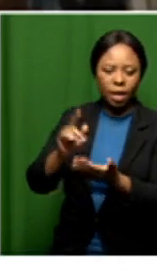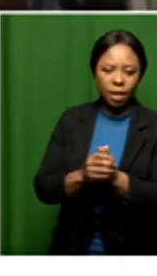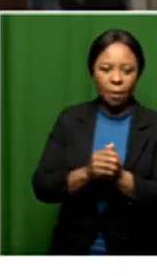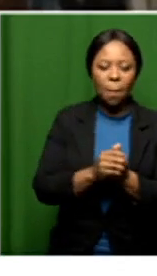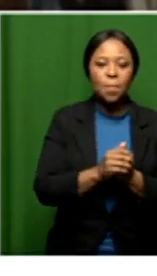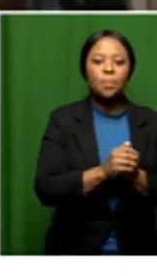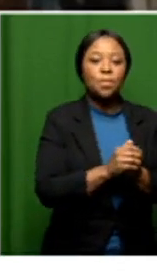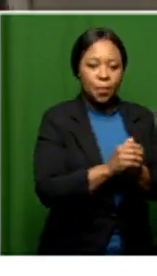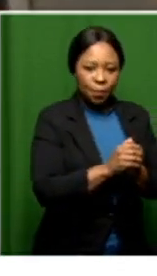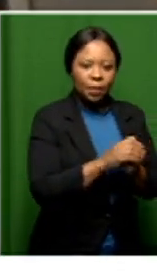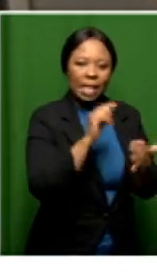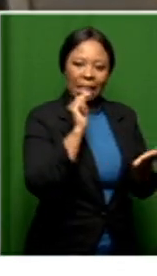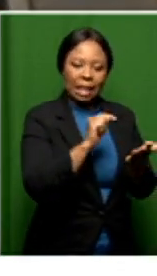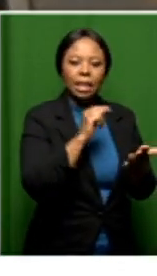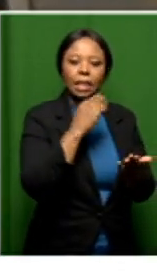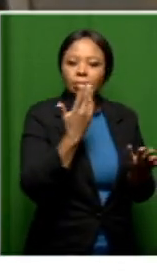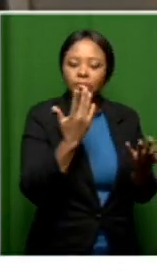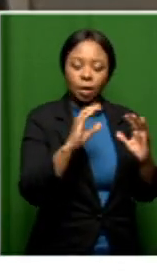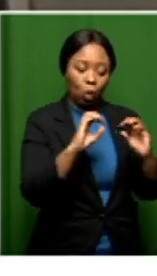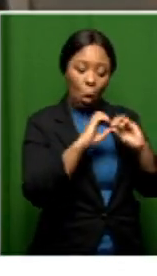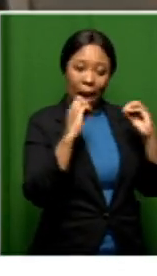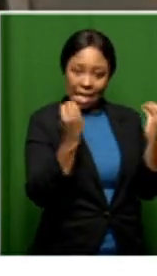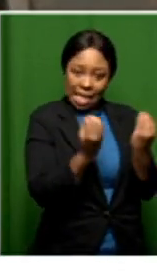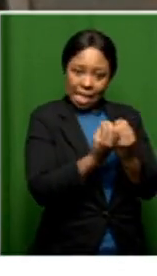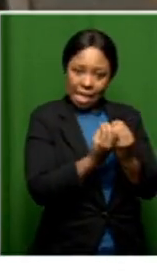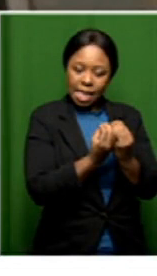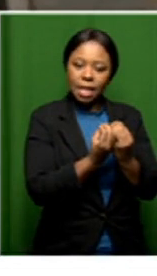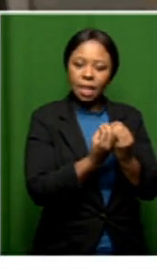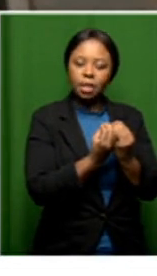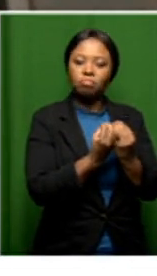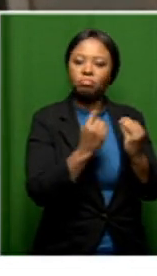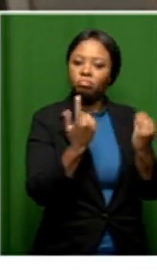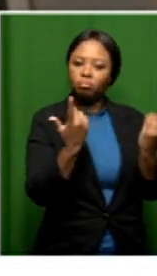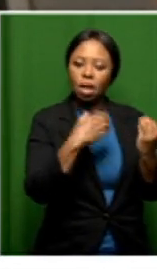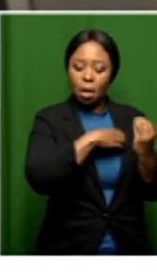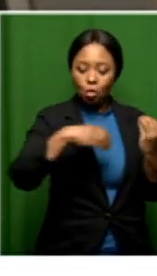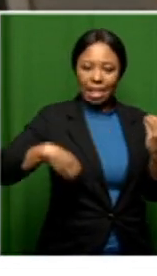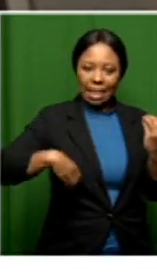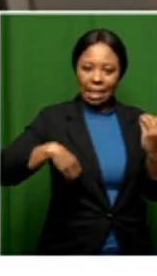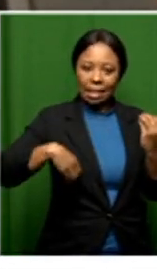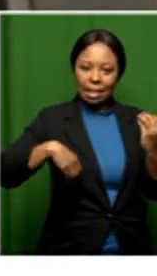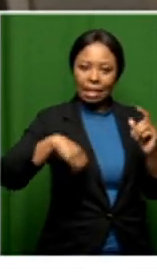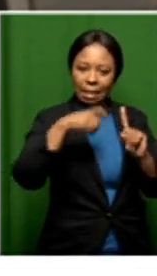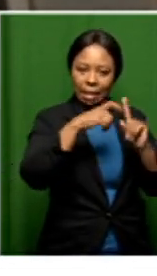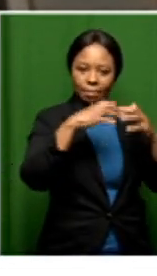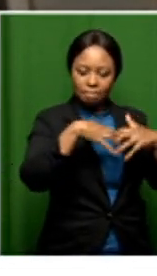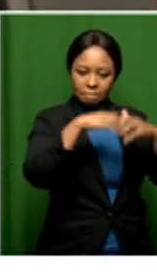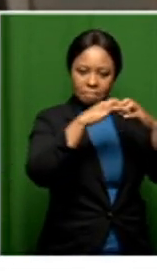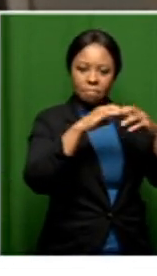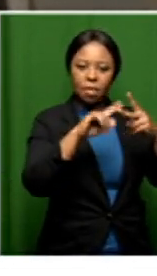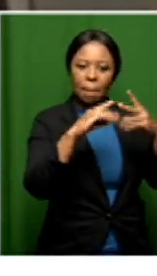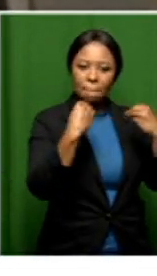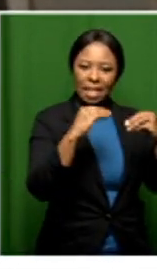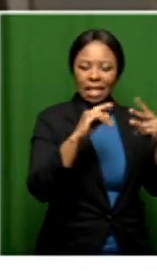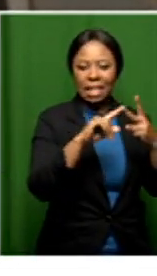The Solidarity Fund is an organization that was formed by the president, by business, by